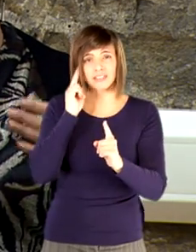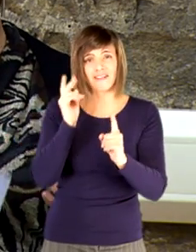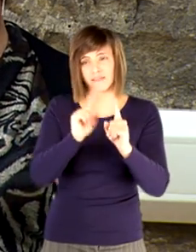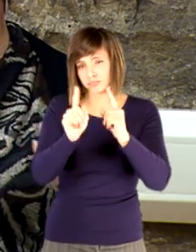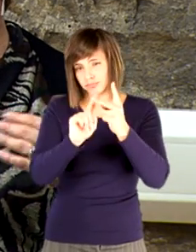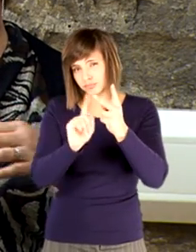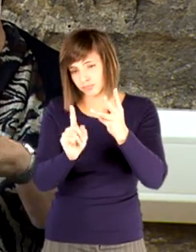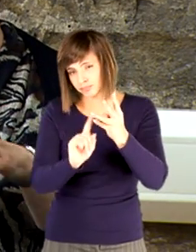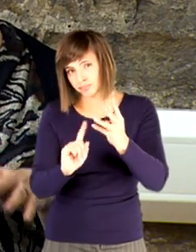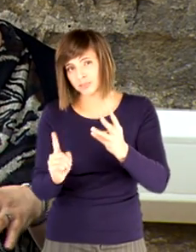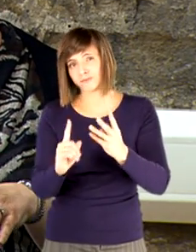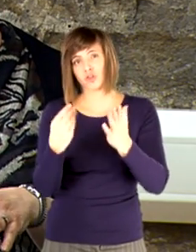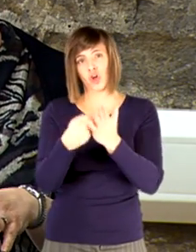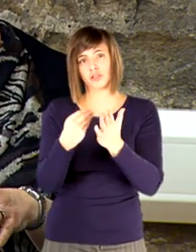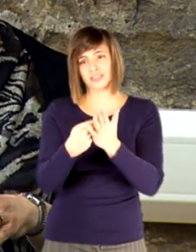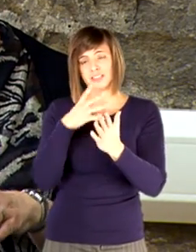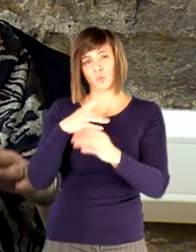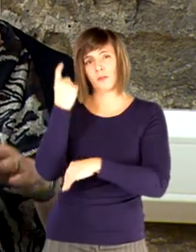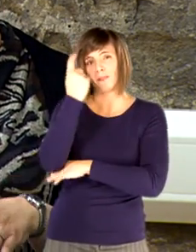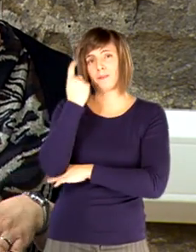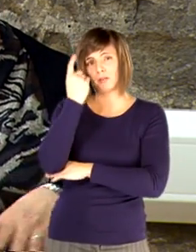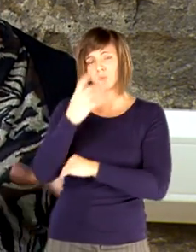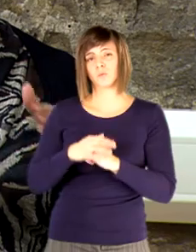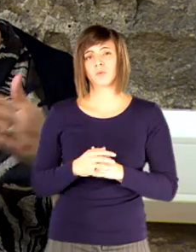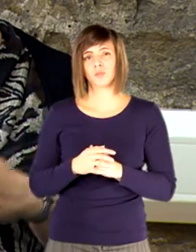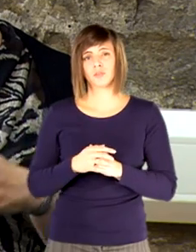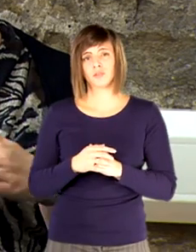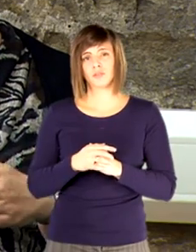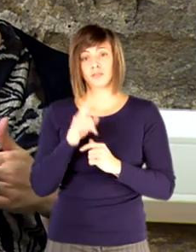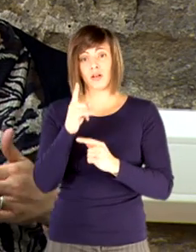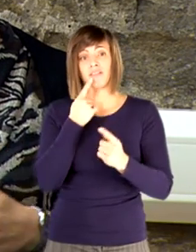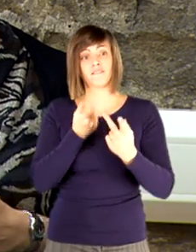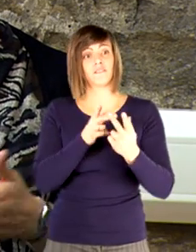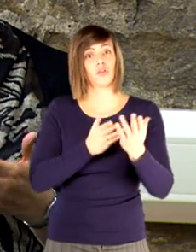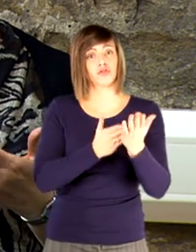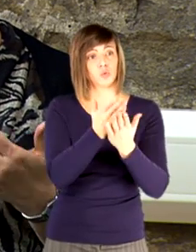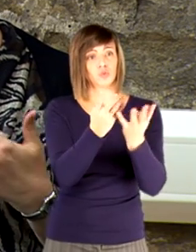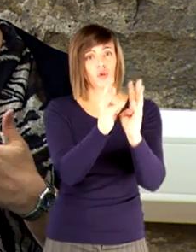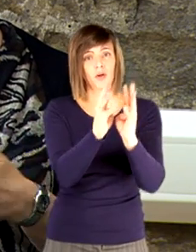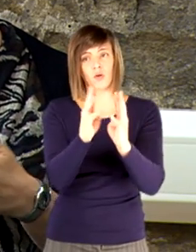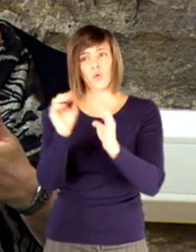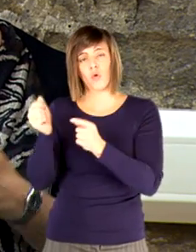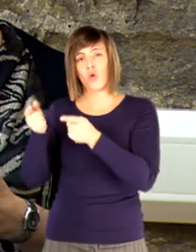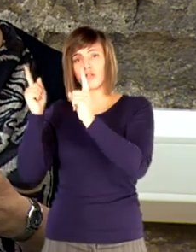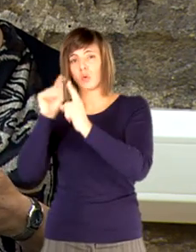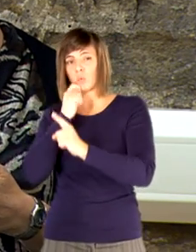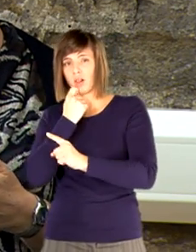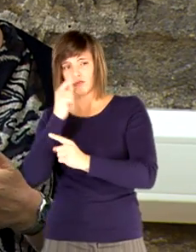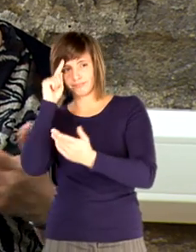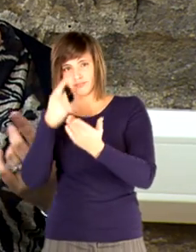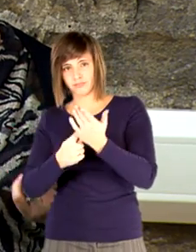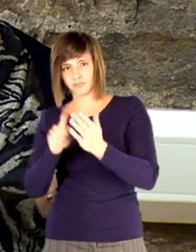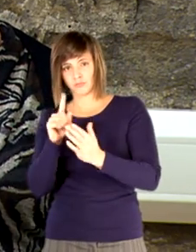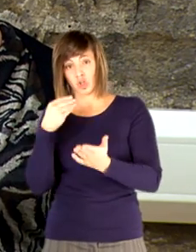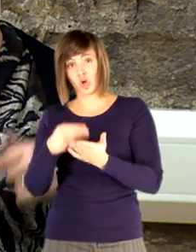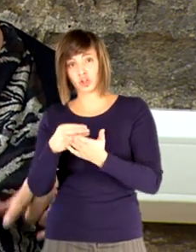service, all these things need to be factored in. However, if you get as far as the tribunal, what the local authority will usually say is